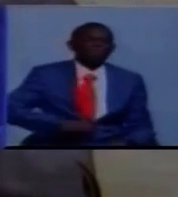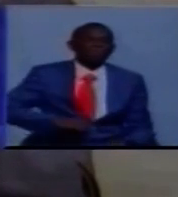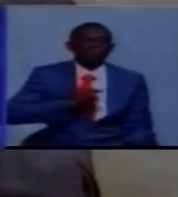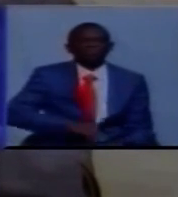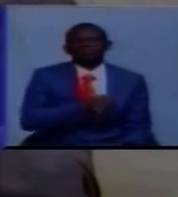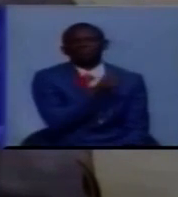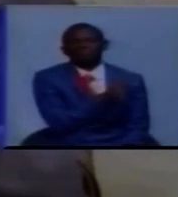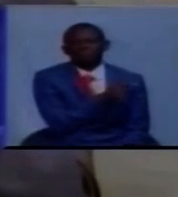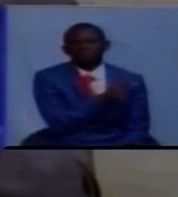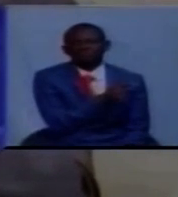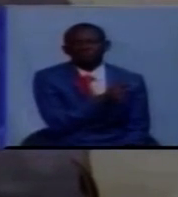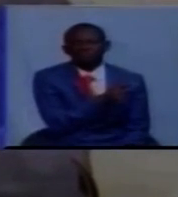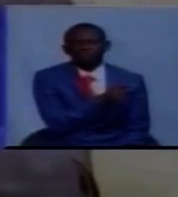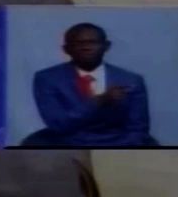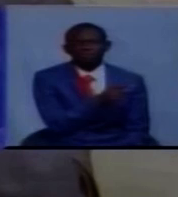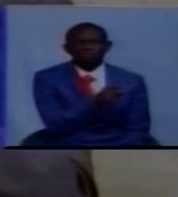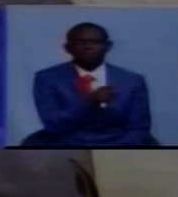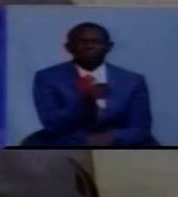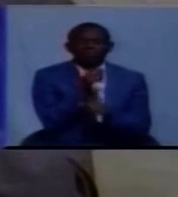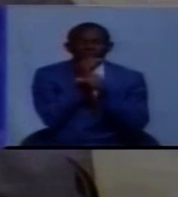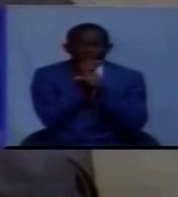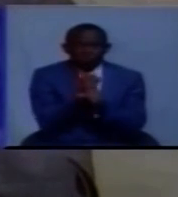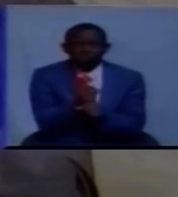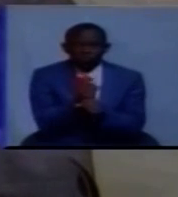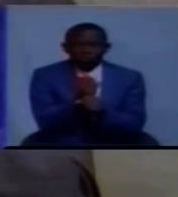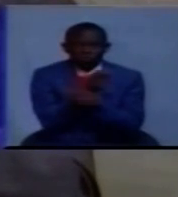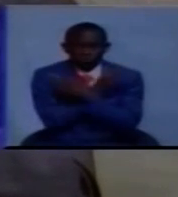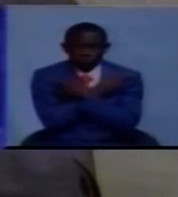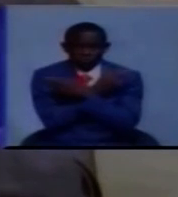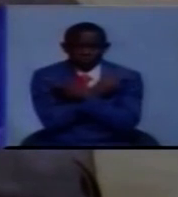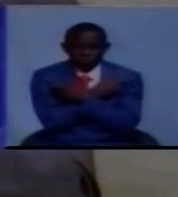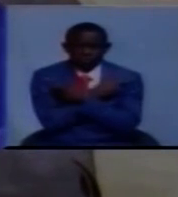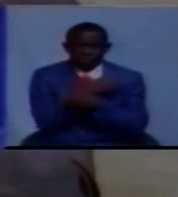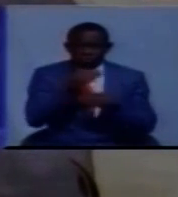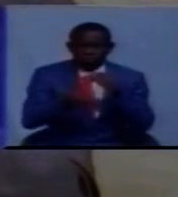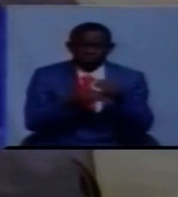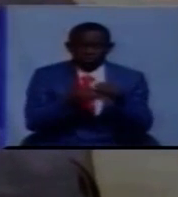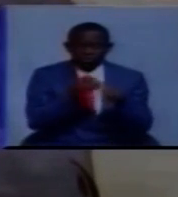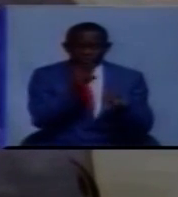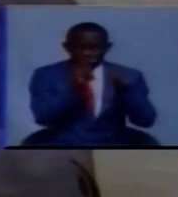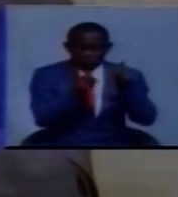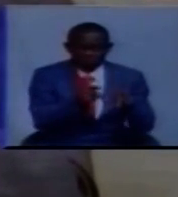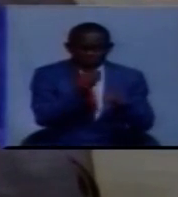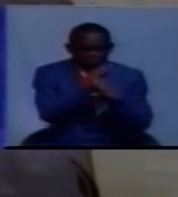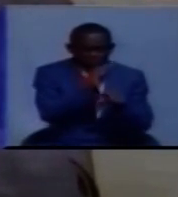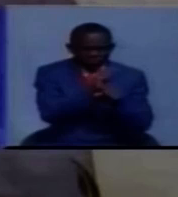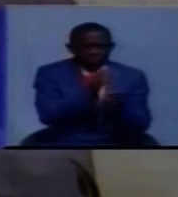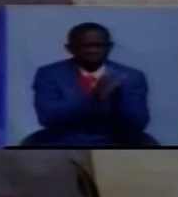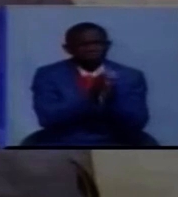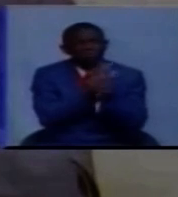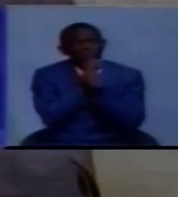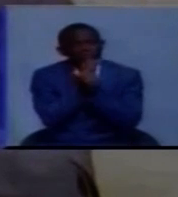the sense that there is pension attached to it, so that if you know the retirement age as it is now, it